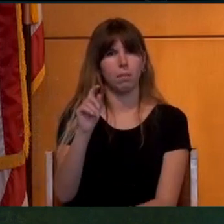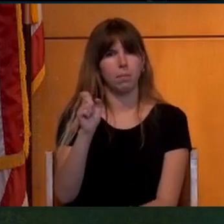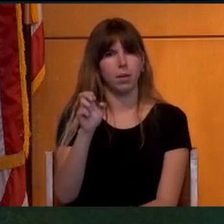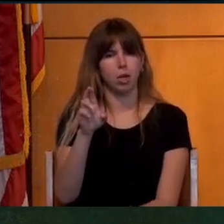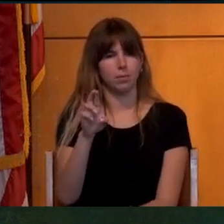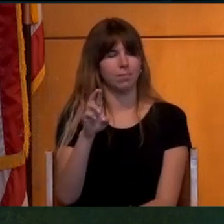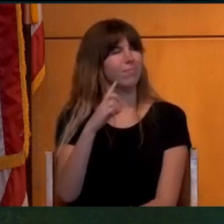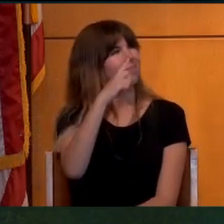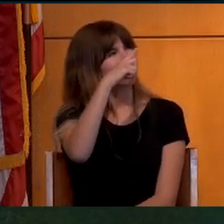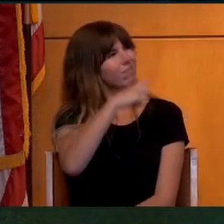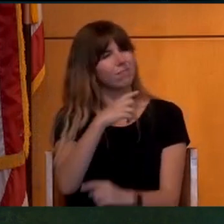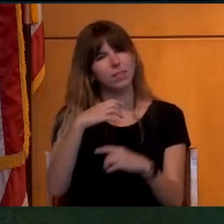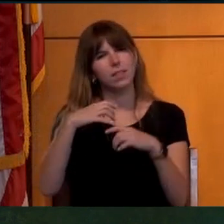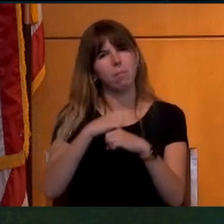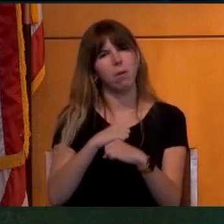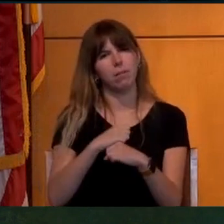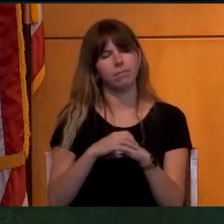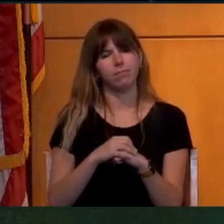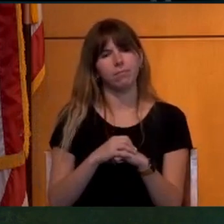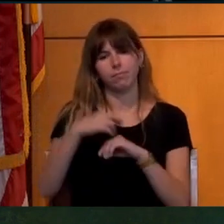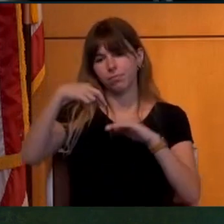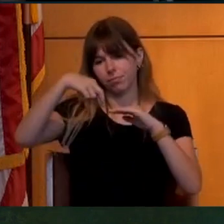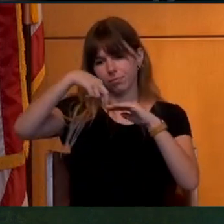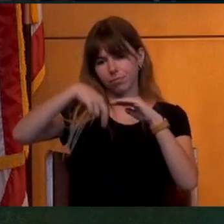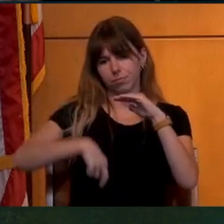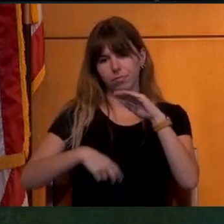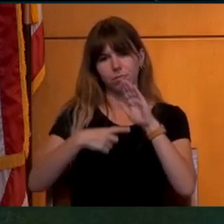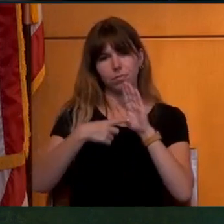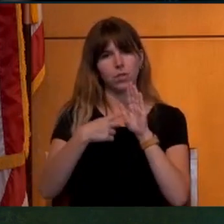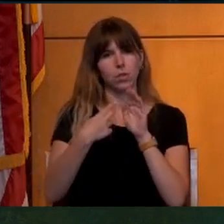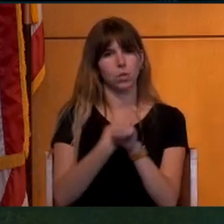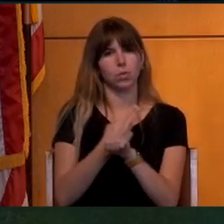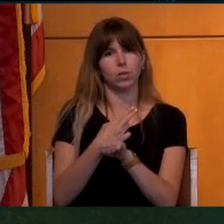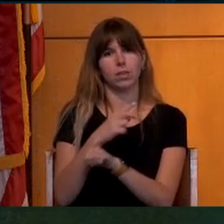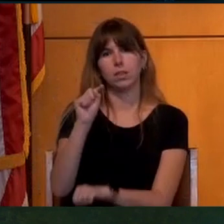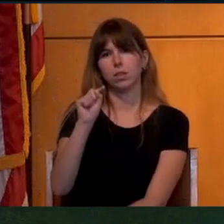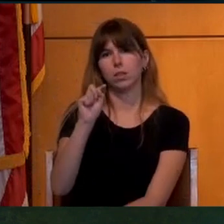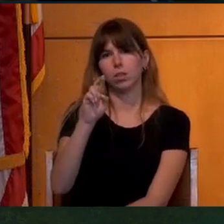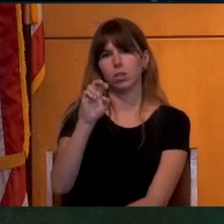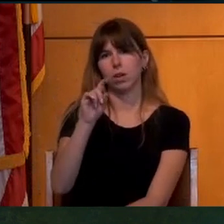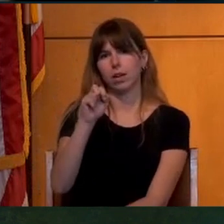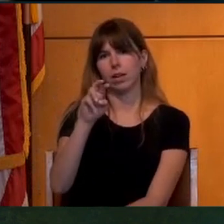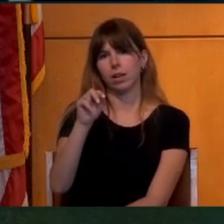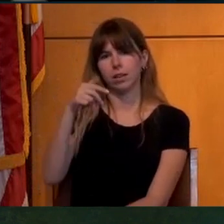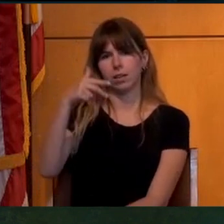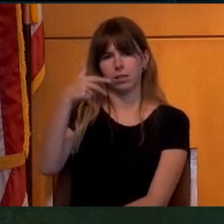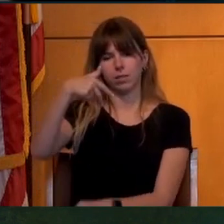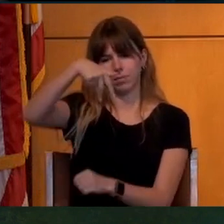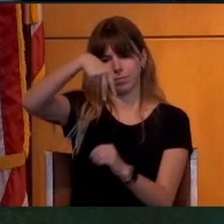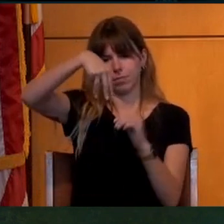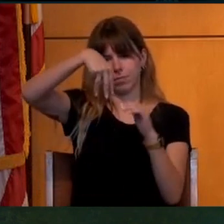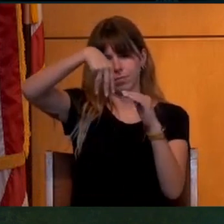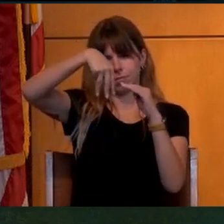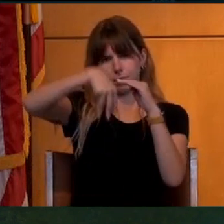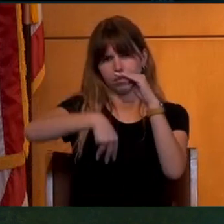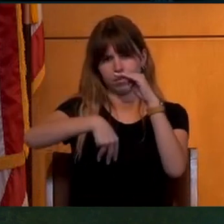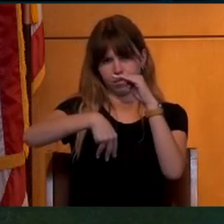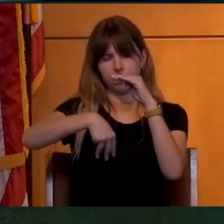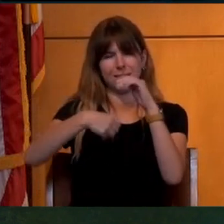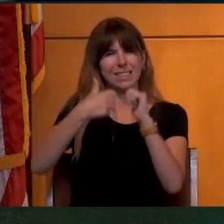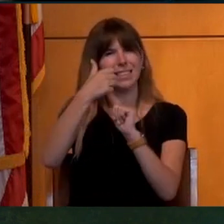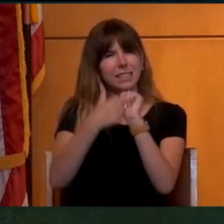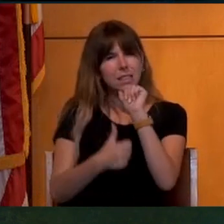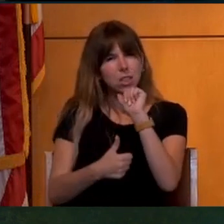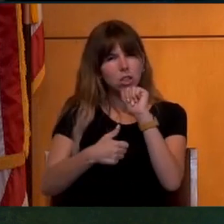The drilling activity uses a trident drill and goes down in 10 centimeter bites. Each of those bites brings